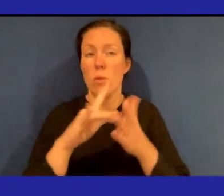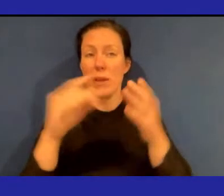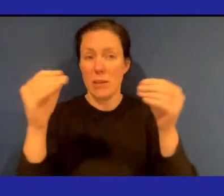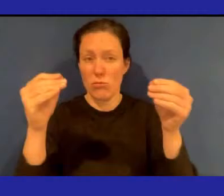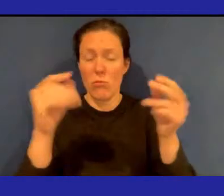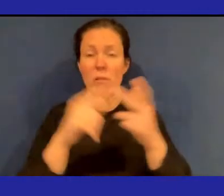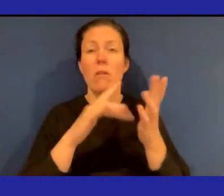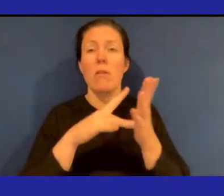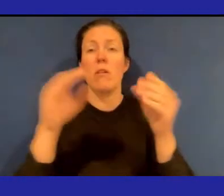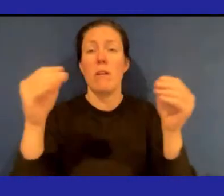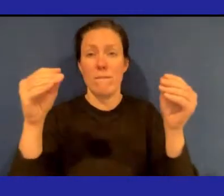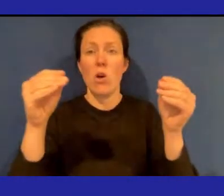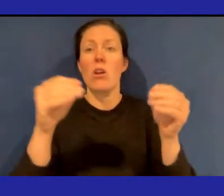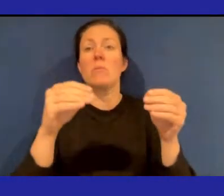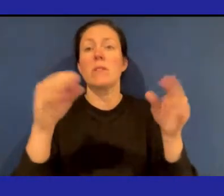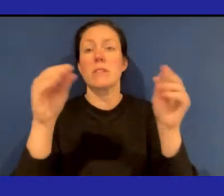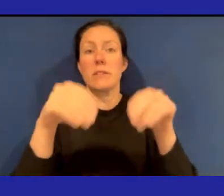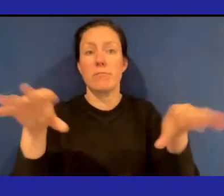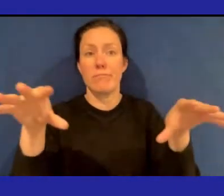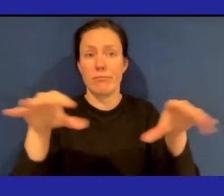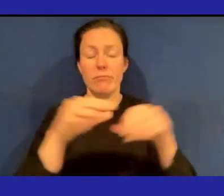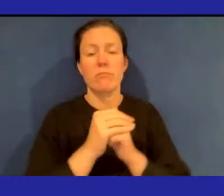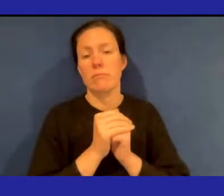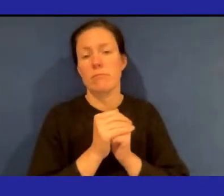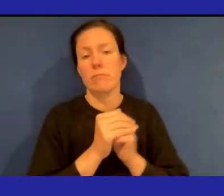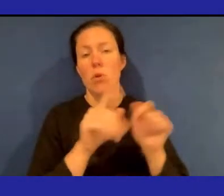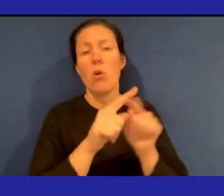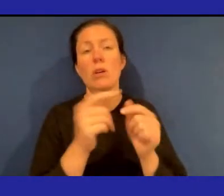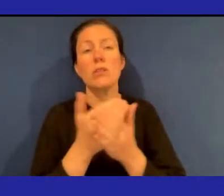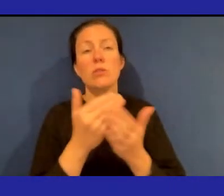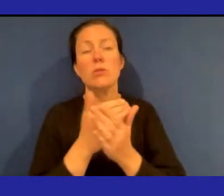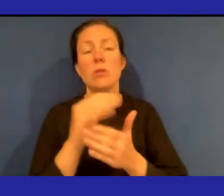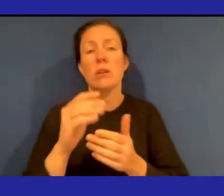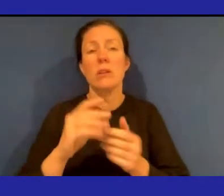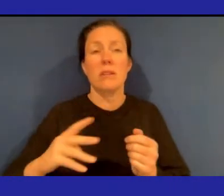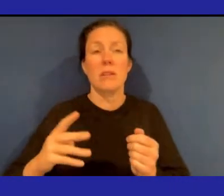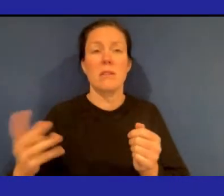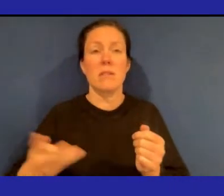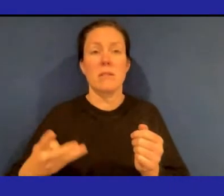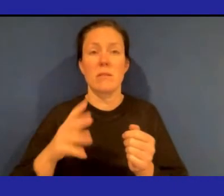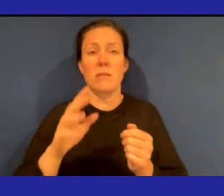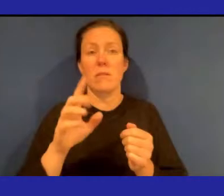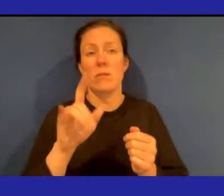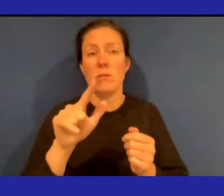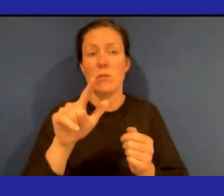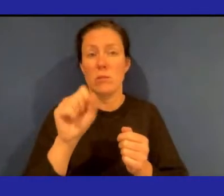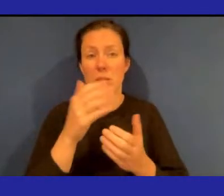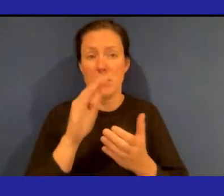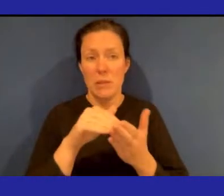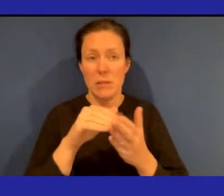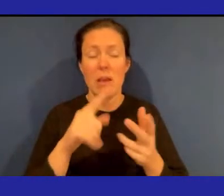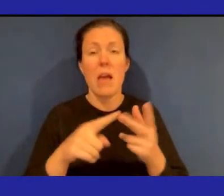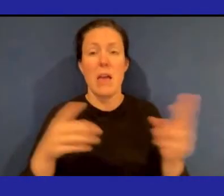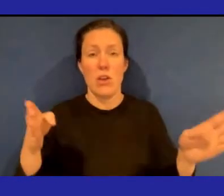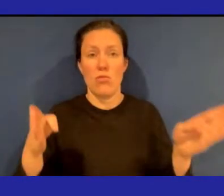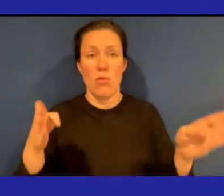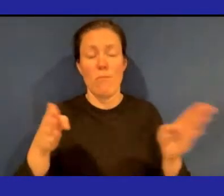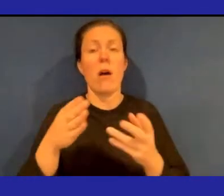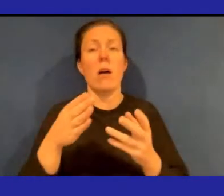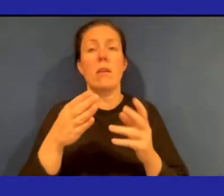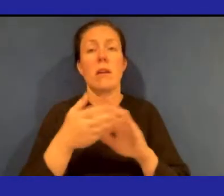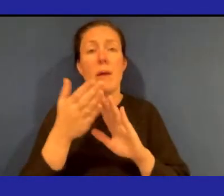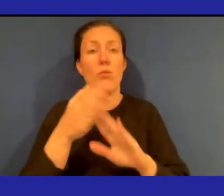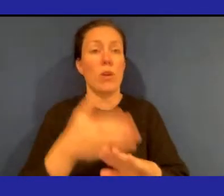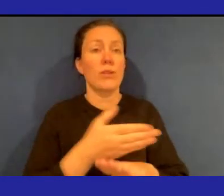decanting. Additionally, our new dialysis training center and robotic operation room improvements will